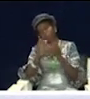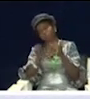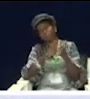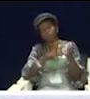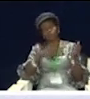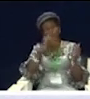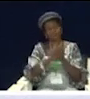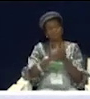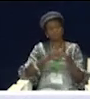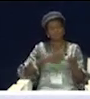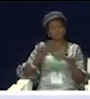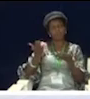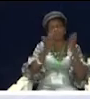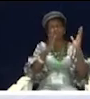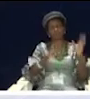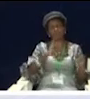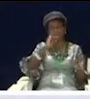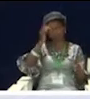my servant is sick.